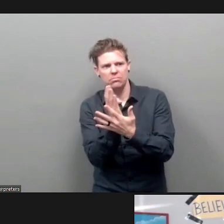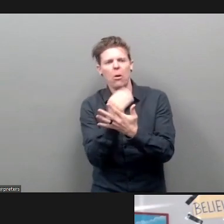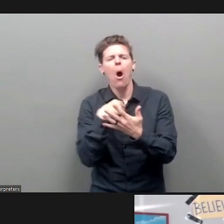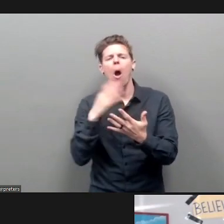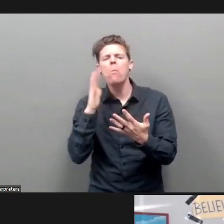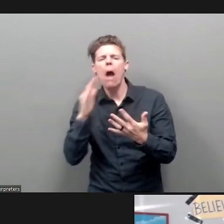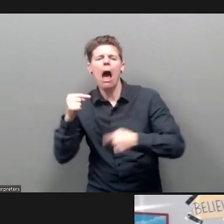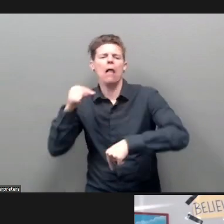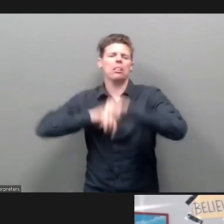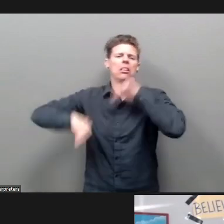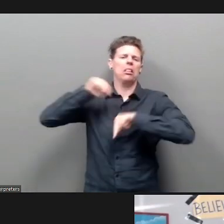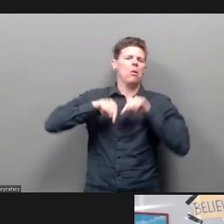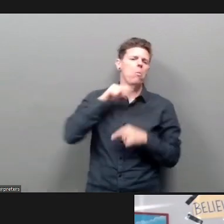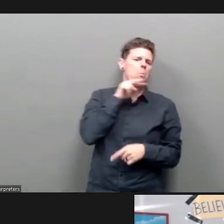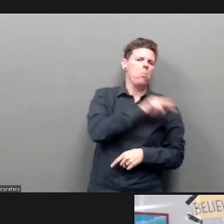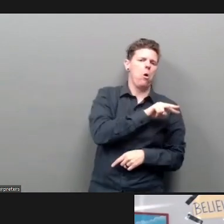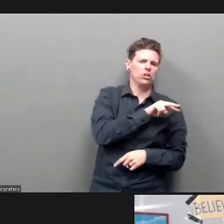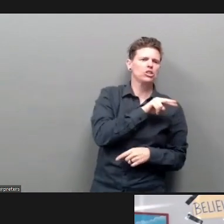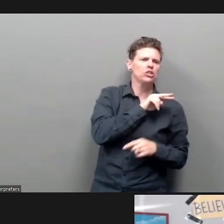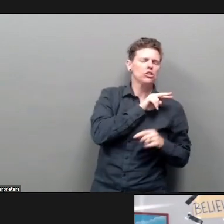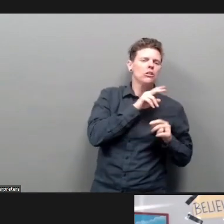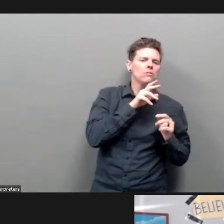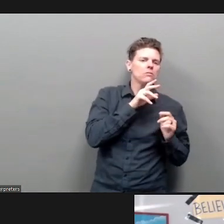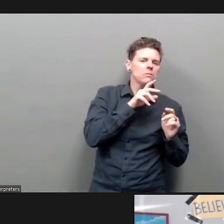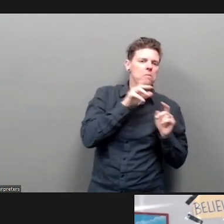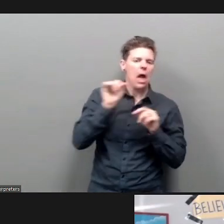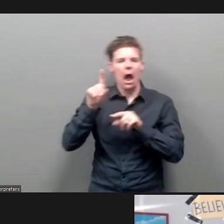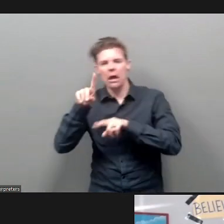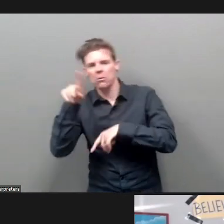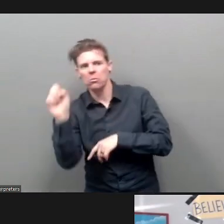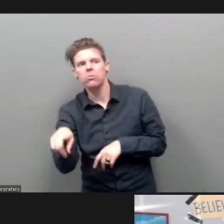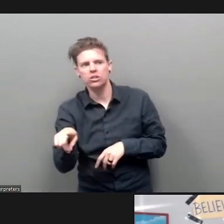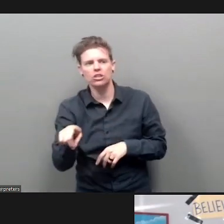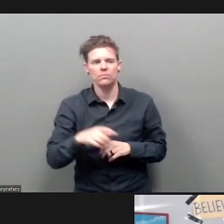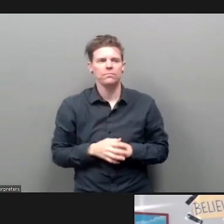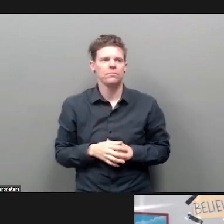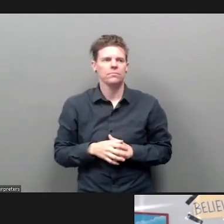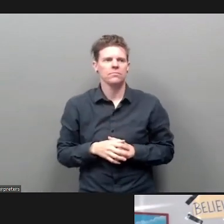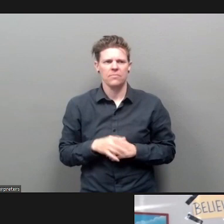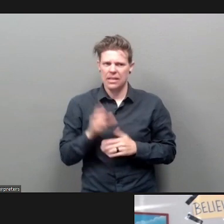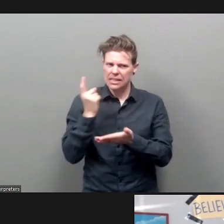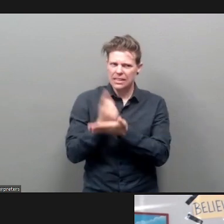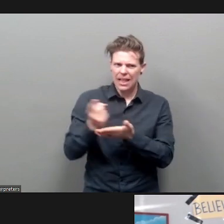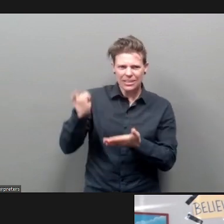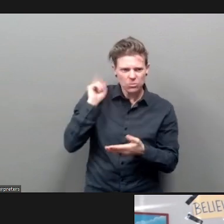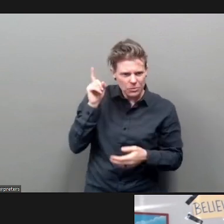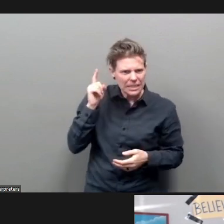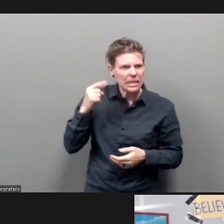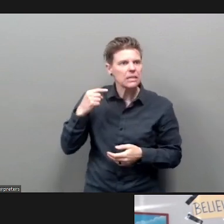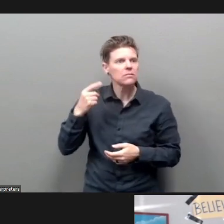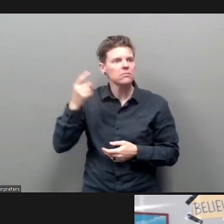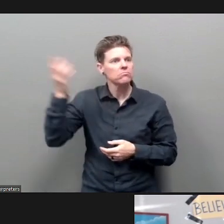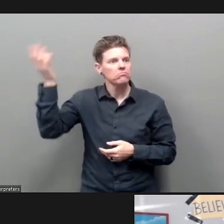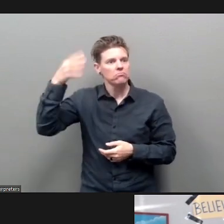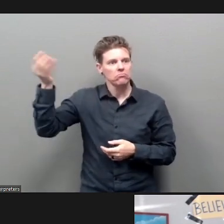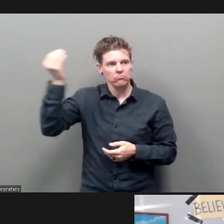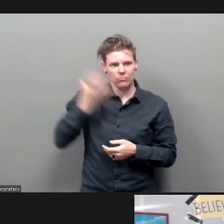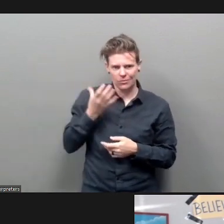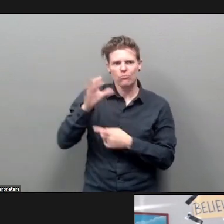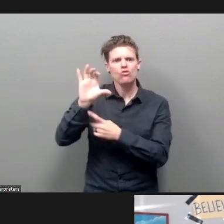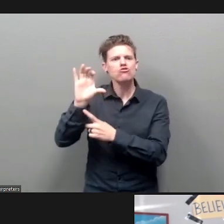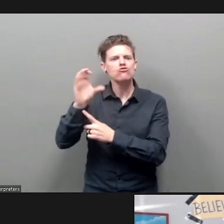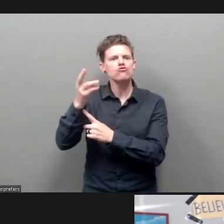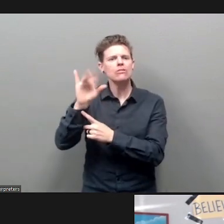so you might have addressed them already. But one thing we heard last week from, I think, Christus St. Vincent folks was that if you're using